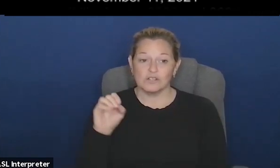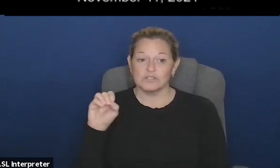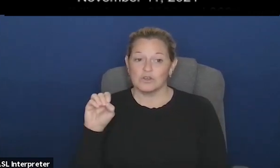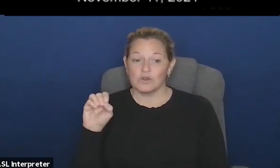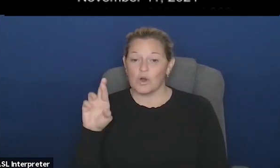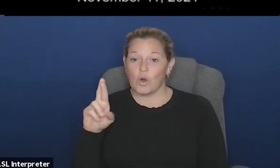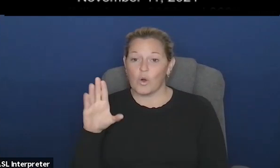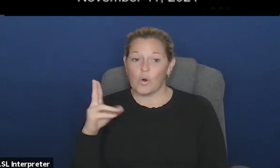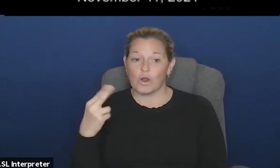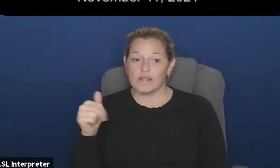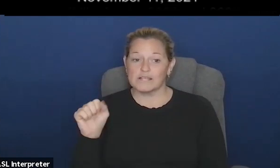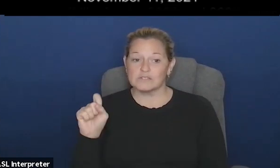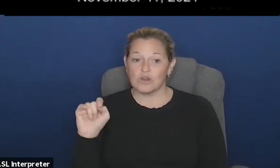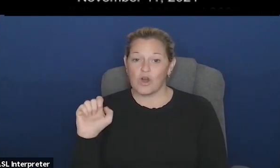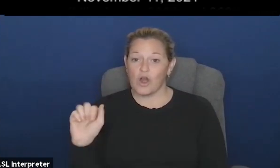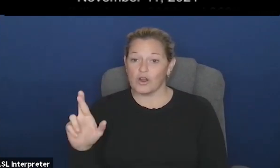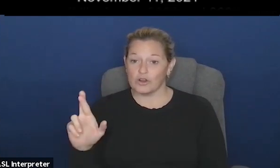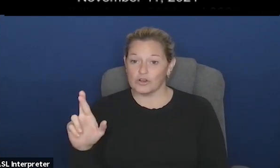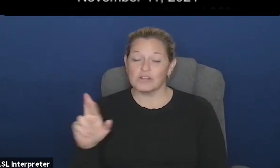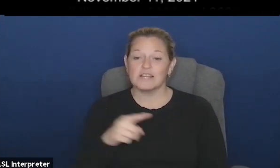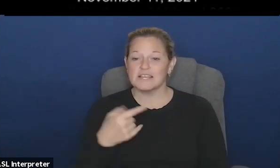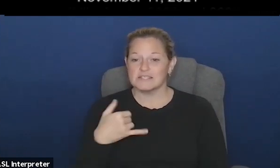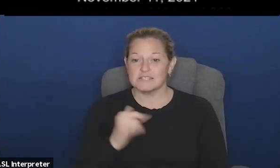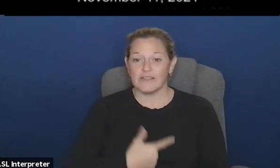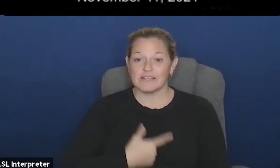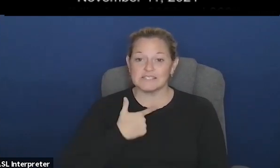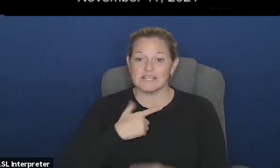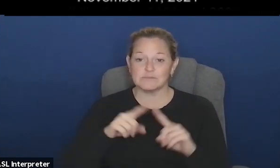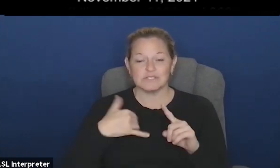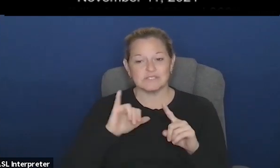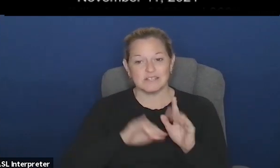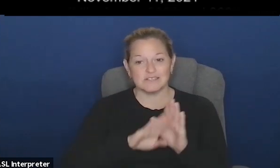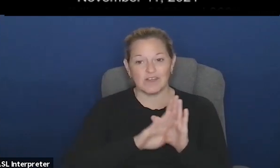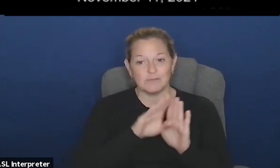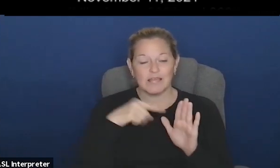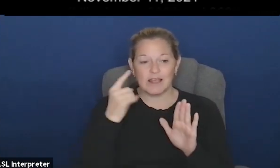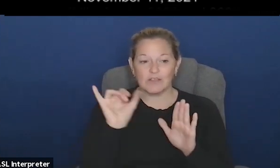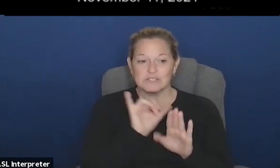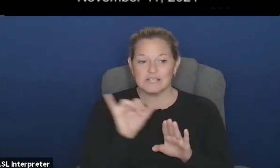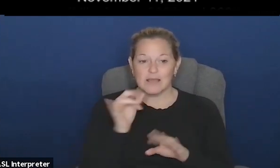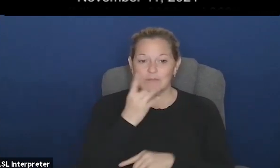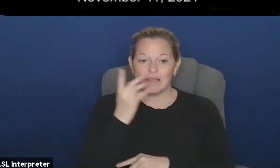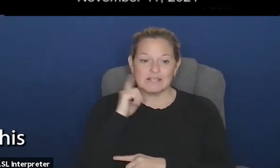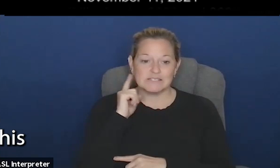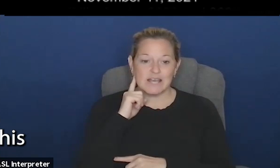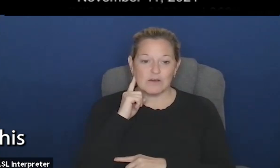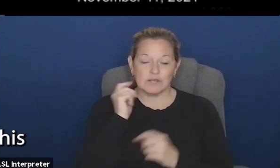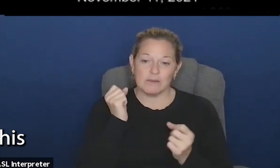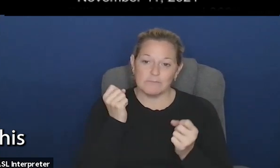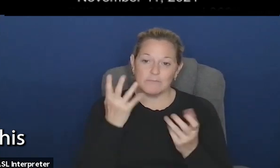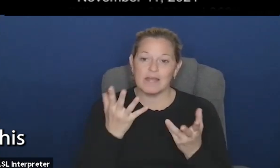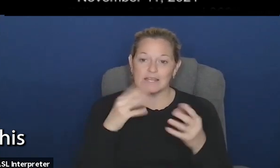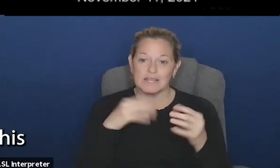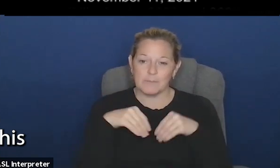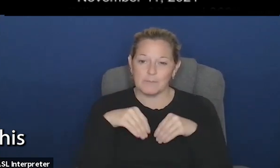exists, but it's still under testing and development. And it's essentially looks the same as the LightSound. Many of the components are exactly the same. The main difference is